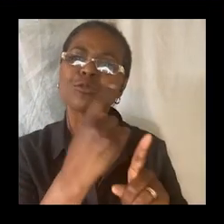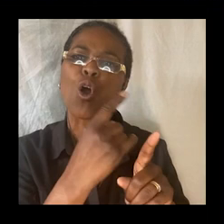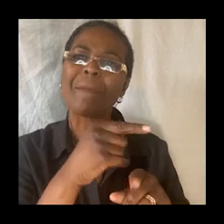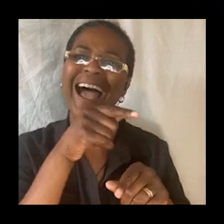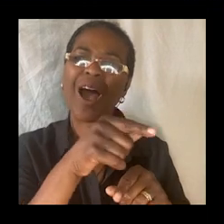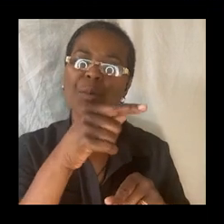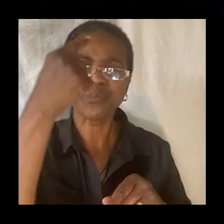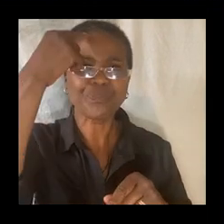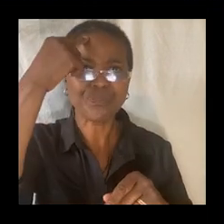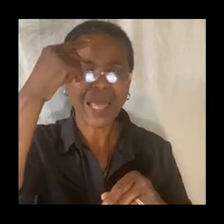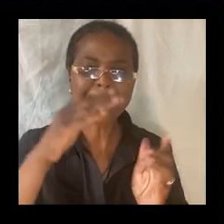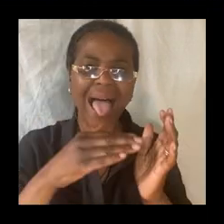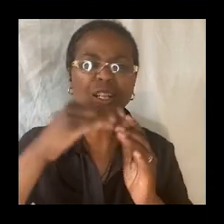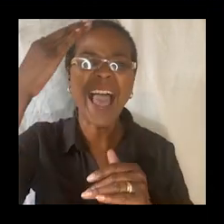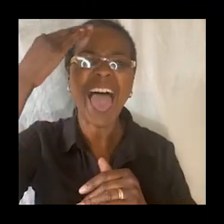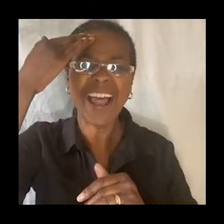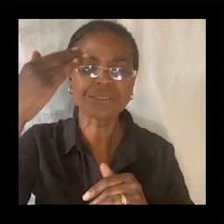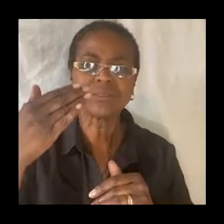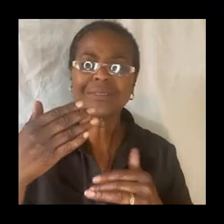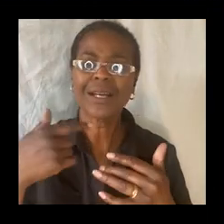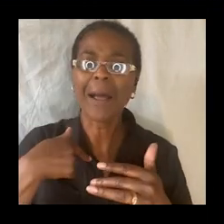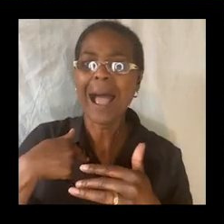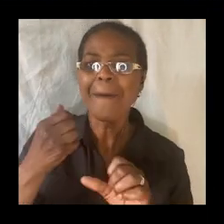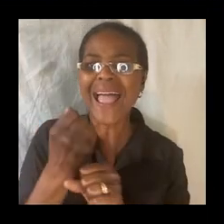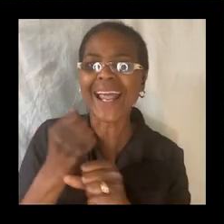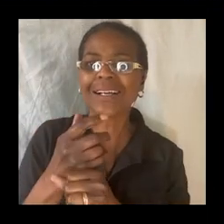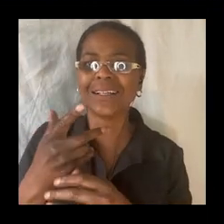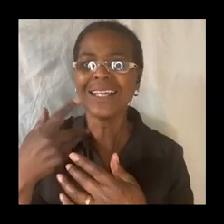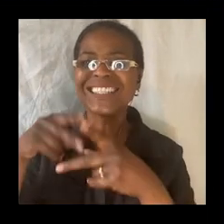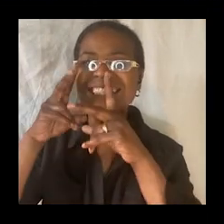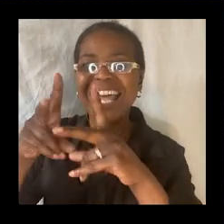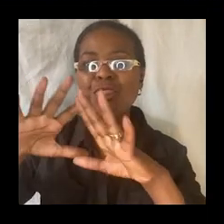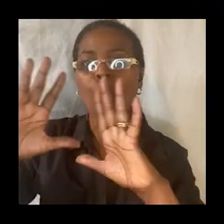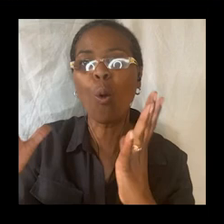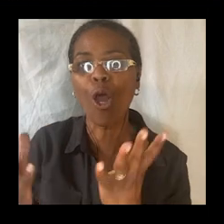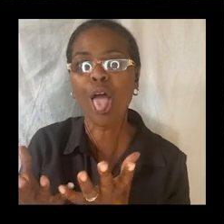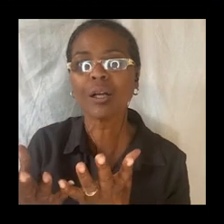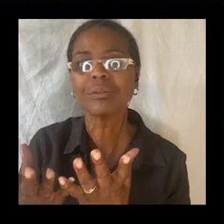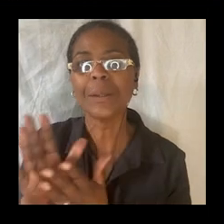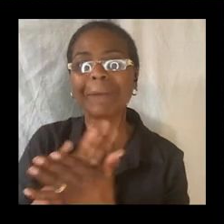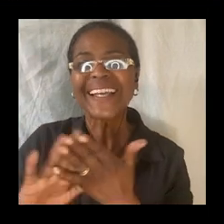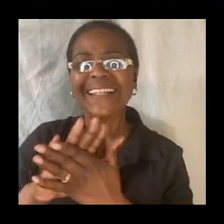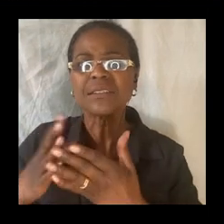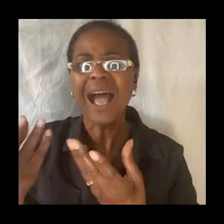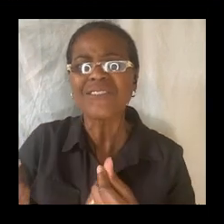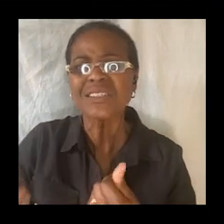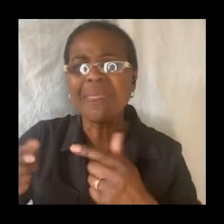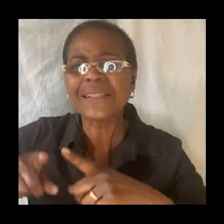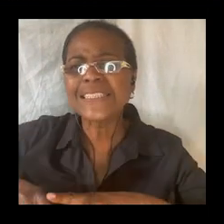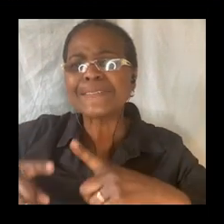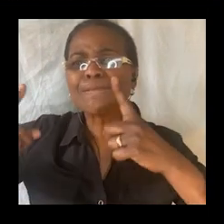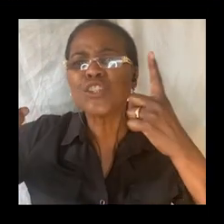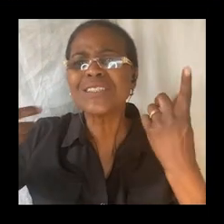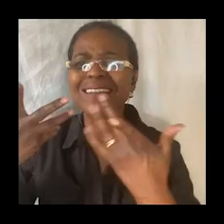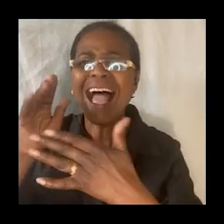real world. They're exactly what David's talking about I was trying to get inside Michael's head, and could I make that unseen world seen? And